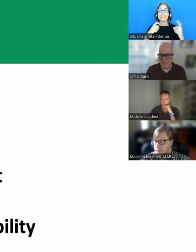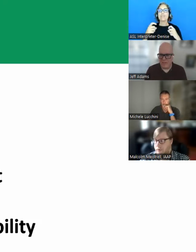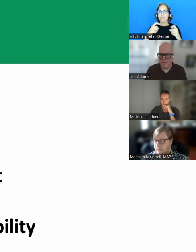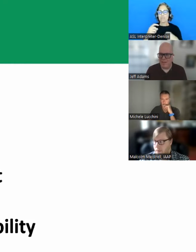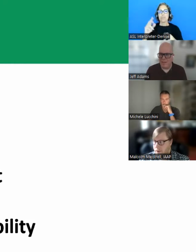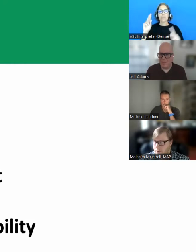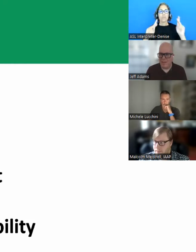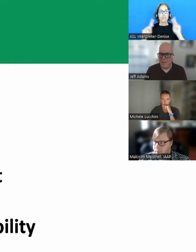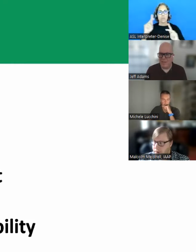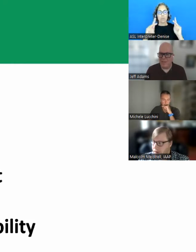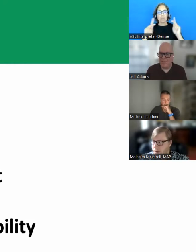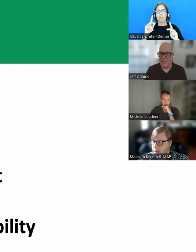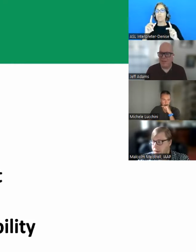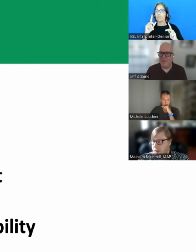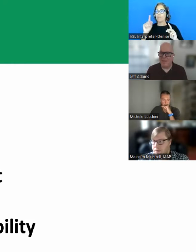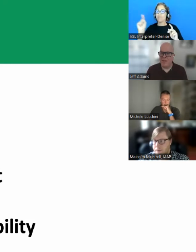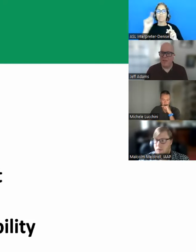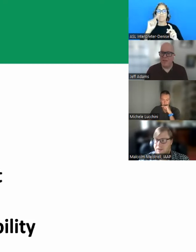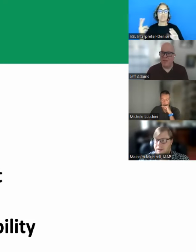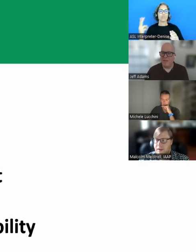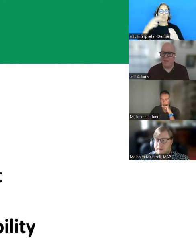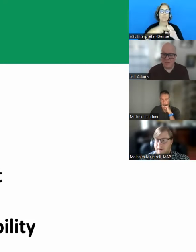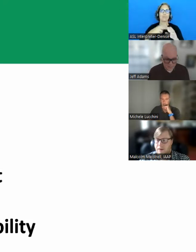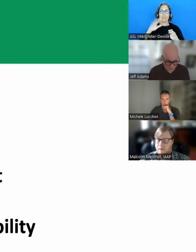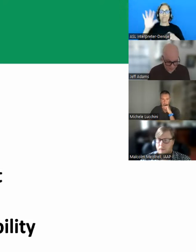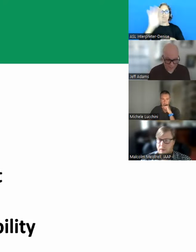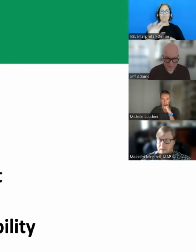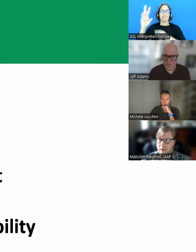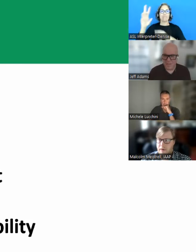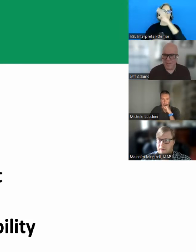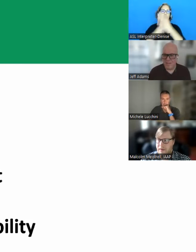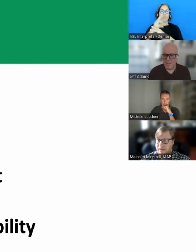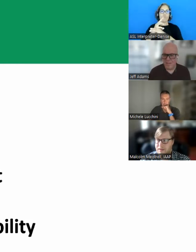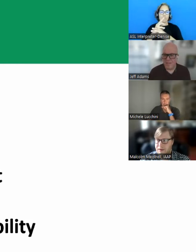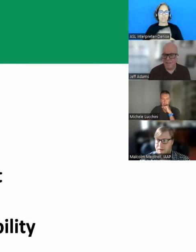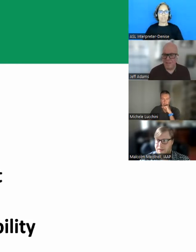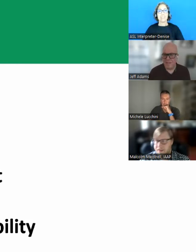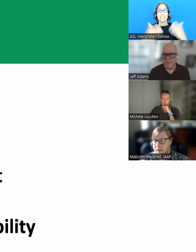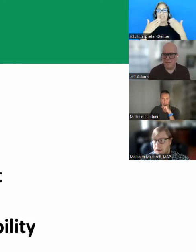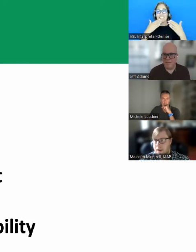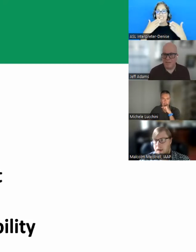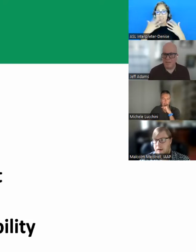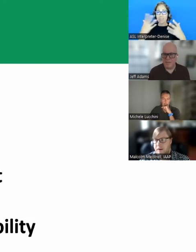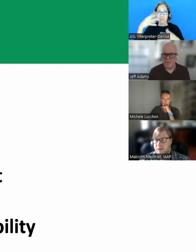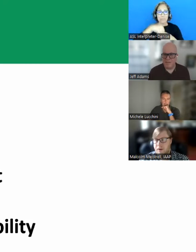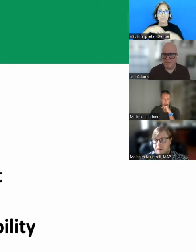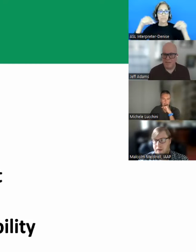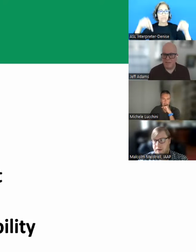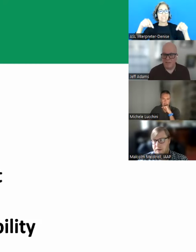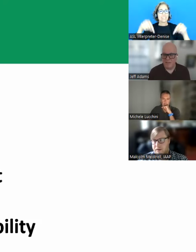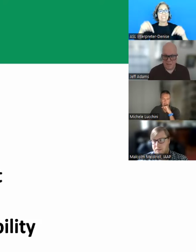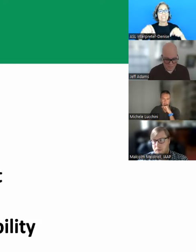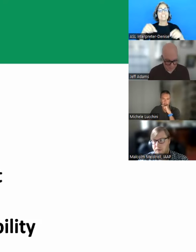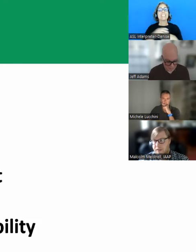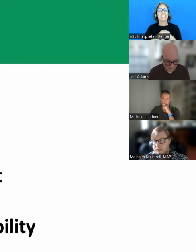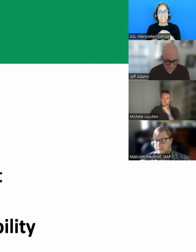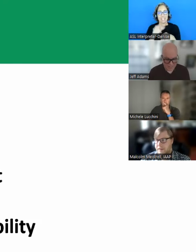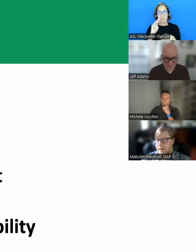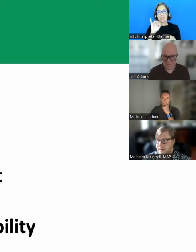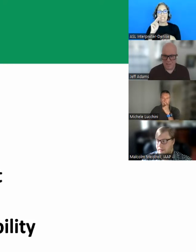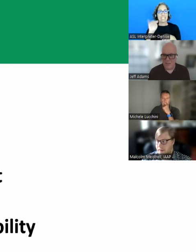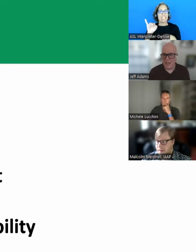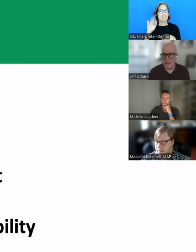people joining from all over. So once again, thank you for being part of our mini series. And I also want to thank our support